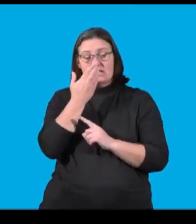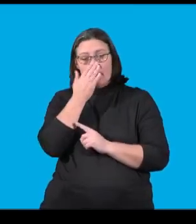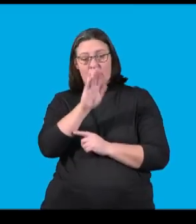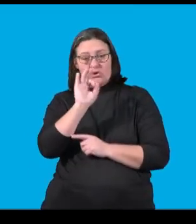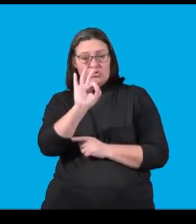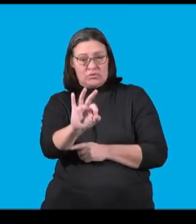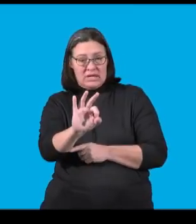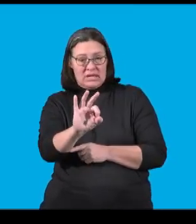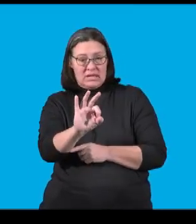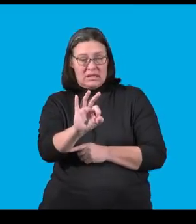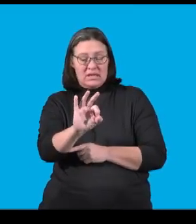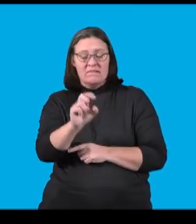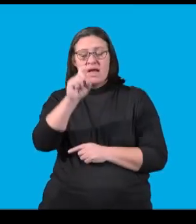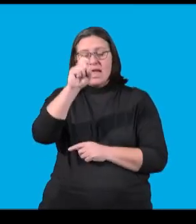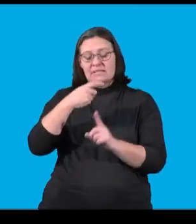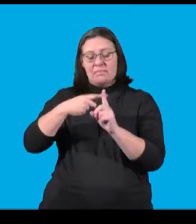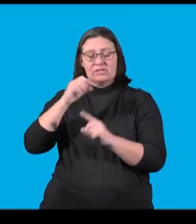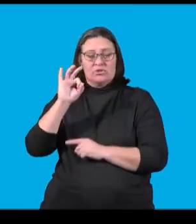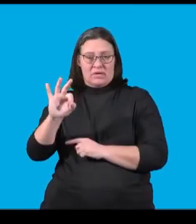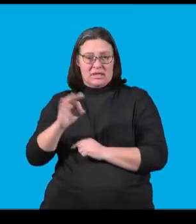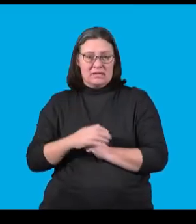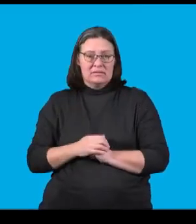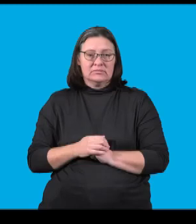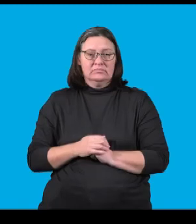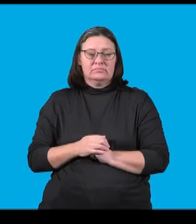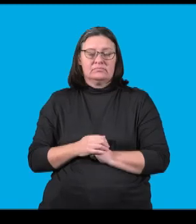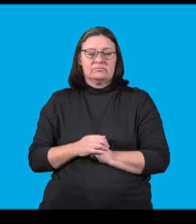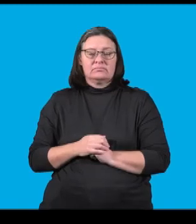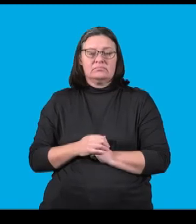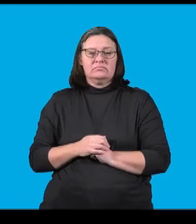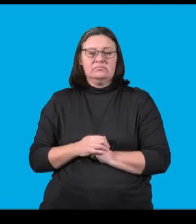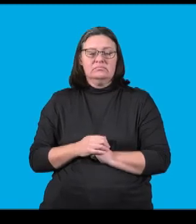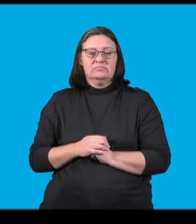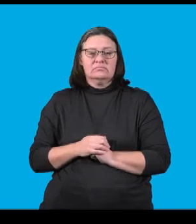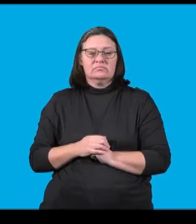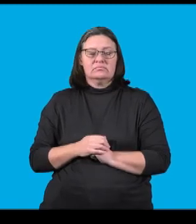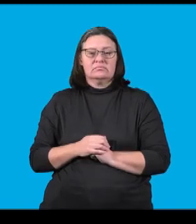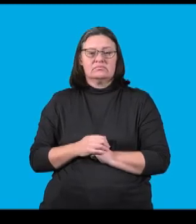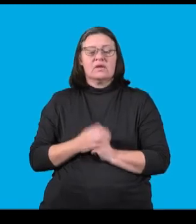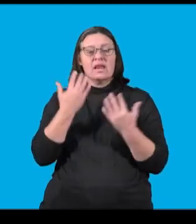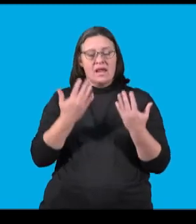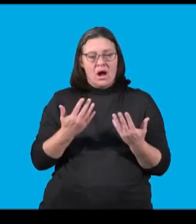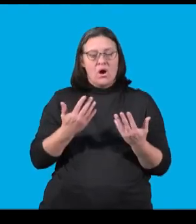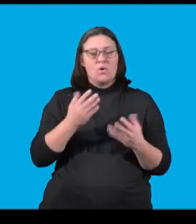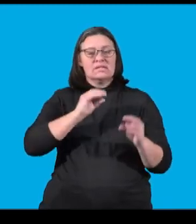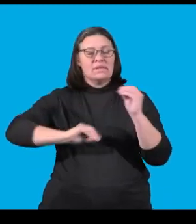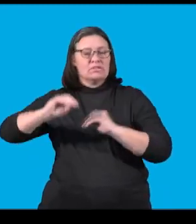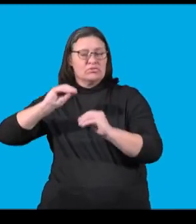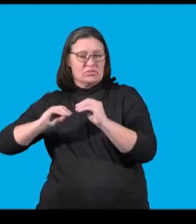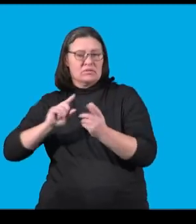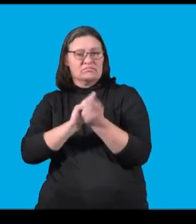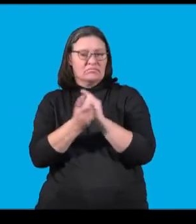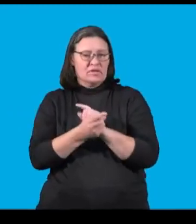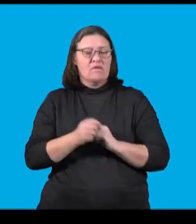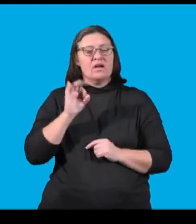as x approaches 3 of x plus 3. So at this point, we can now substitute